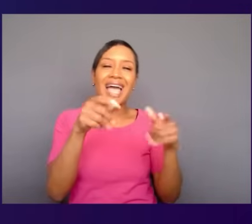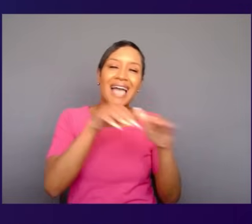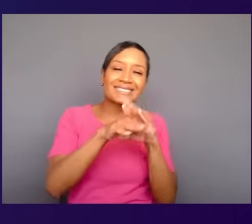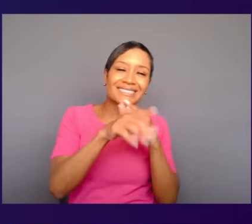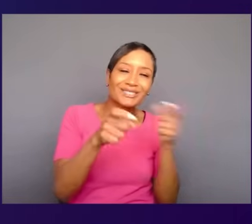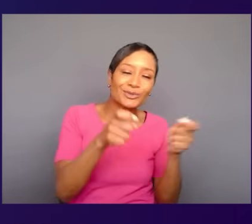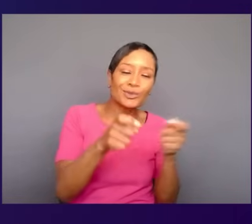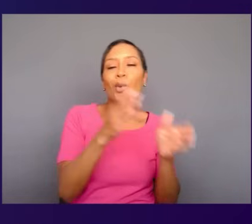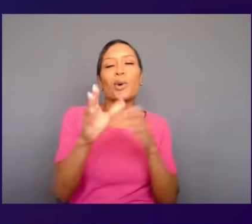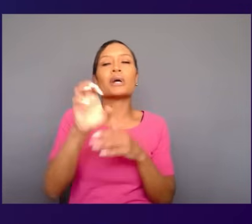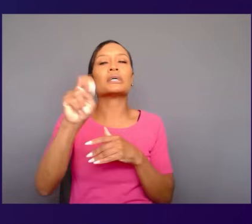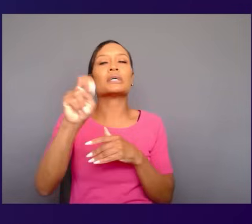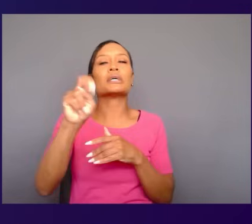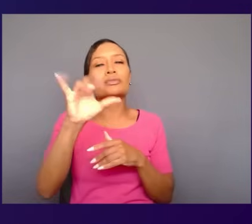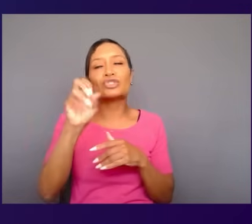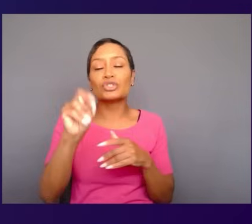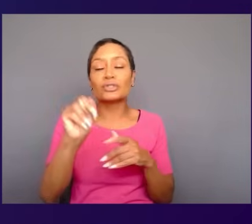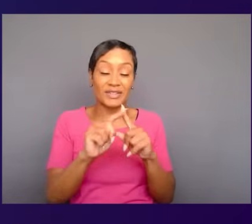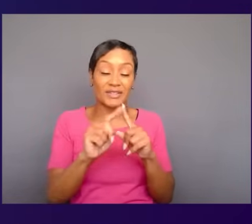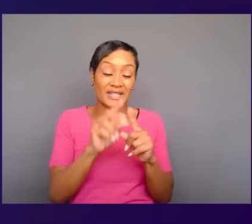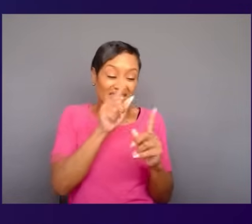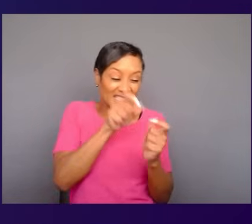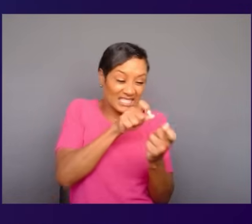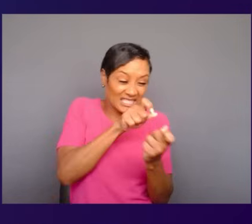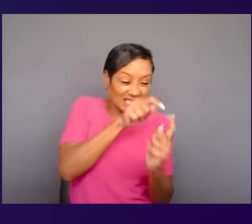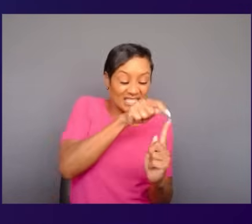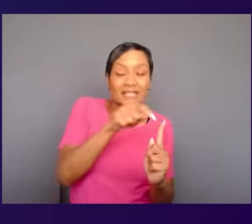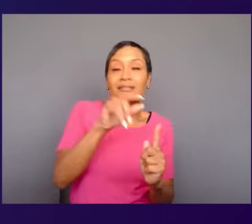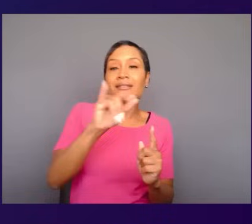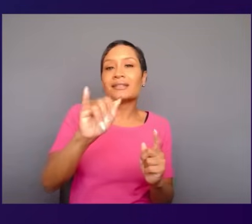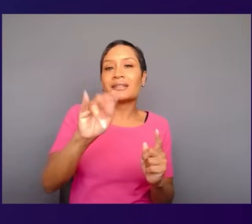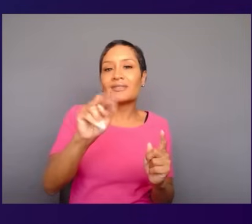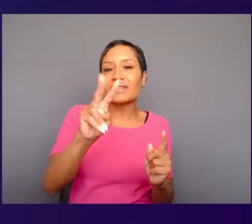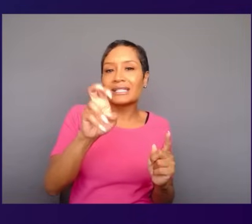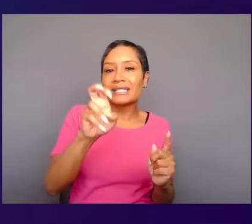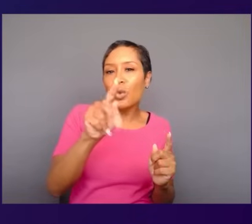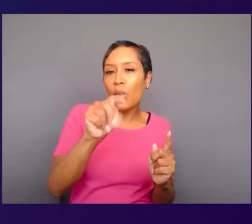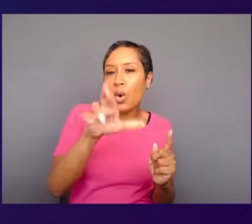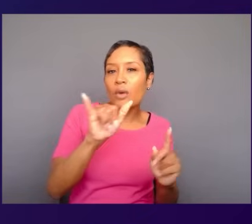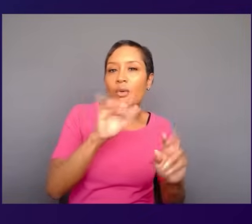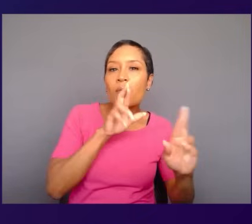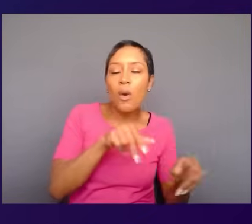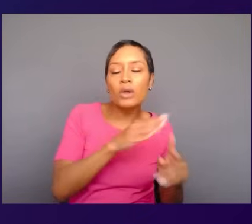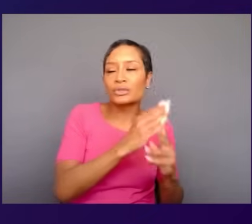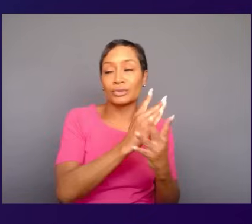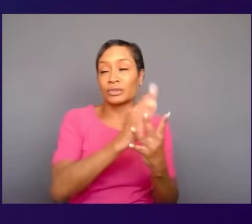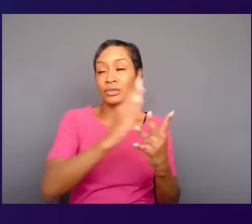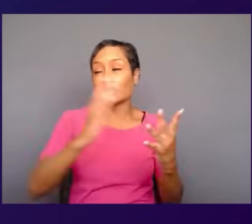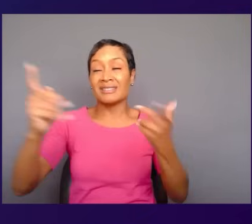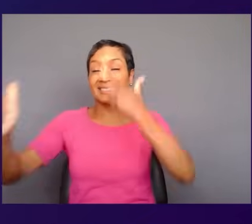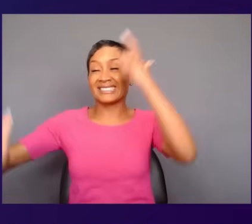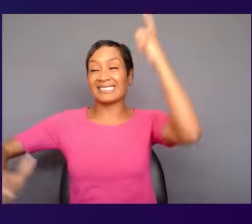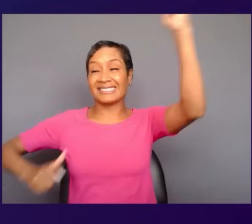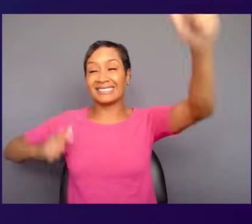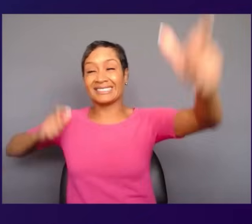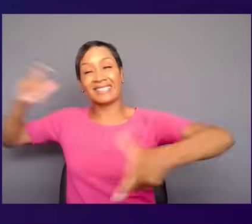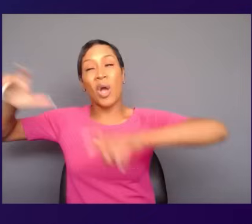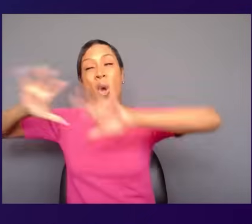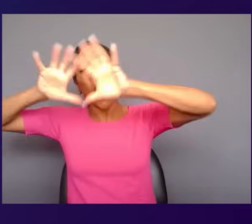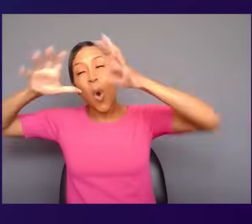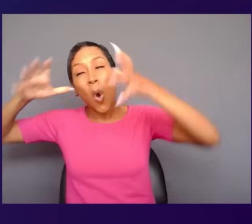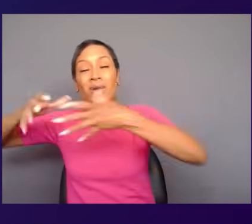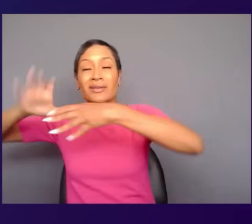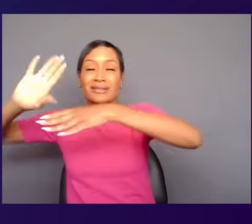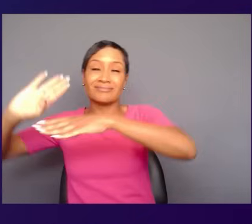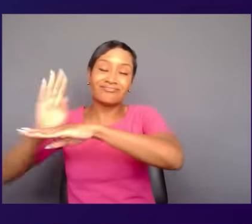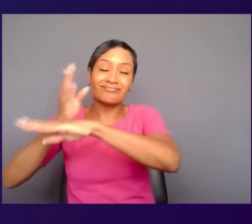encryption, from very, very granular ones like inventory reports all the way up to wide-scale organization level or enterprise level